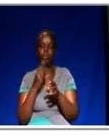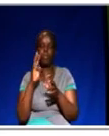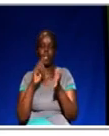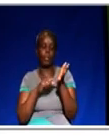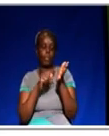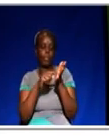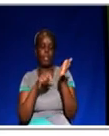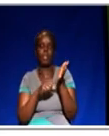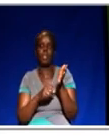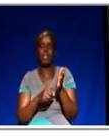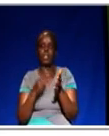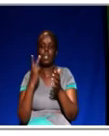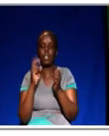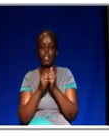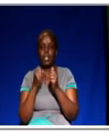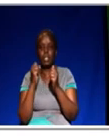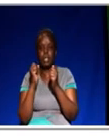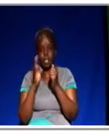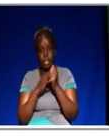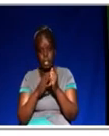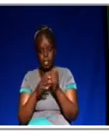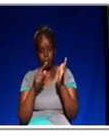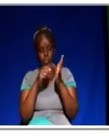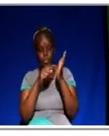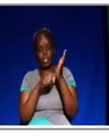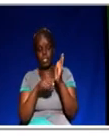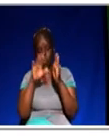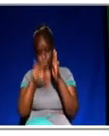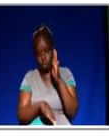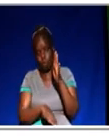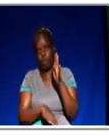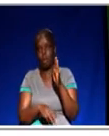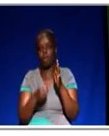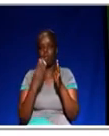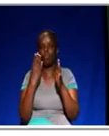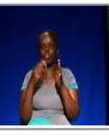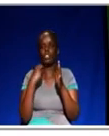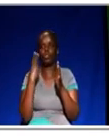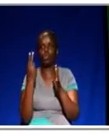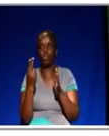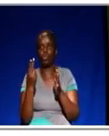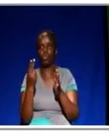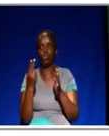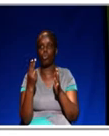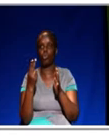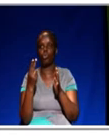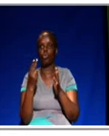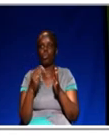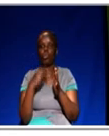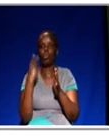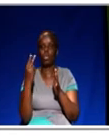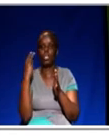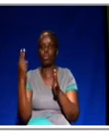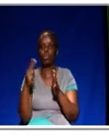18 points lower than the mean of the student. What about 42? 42 is 22